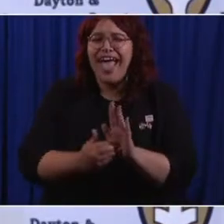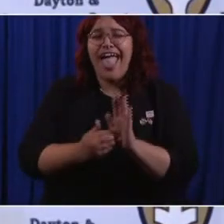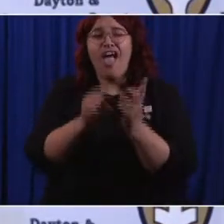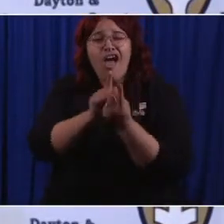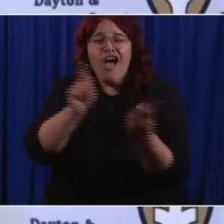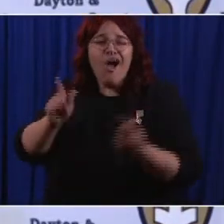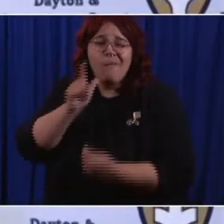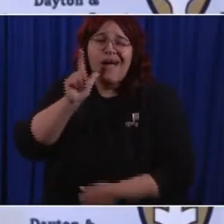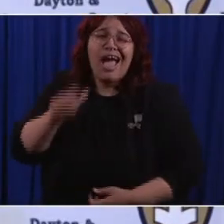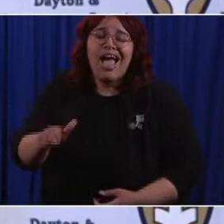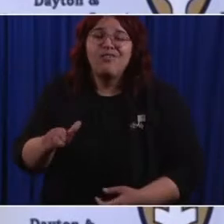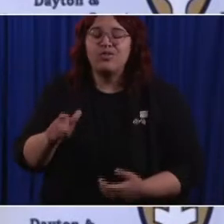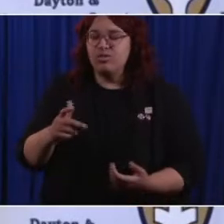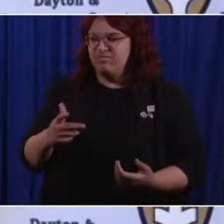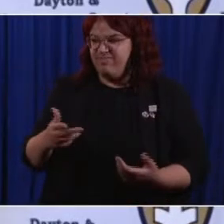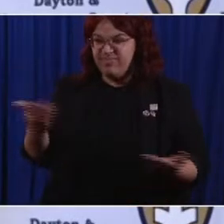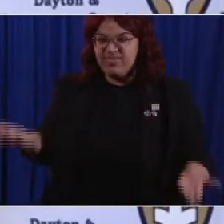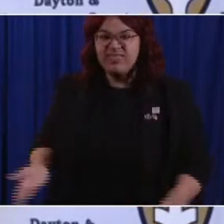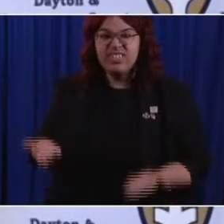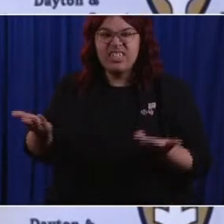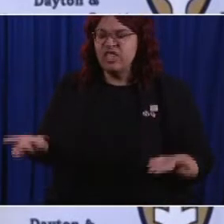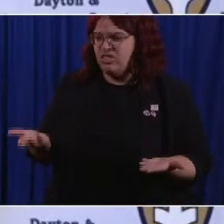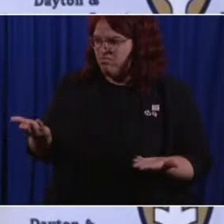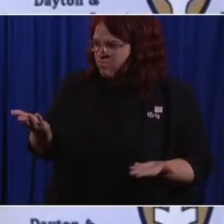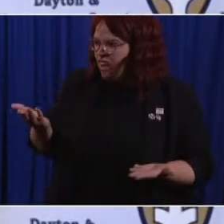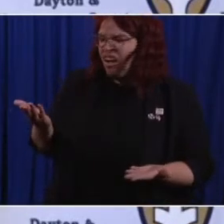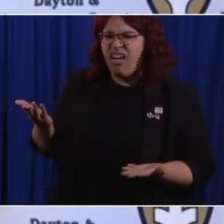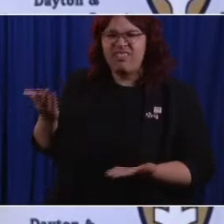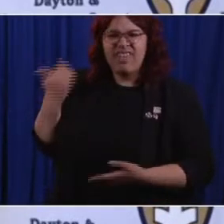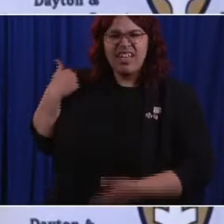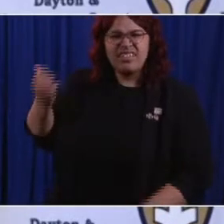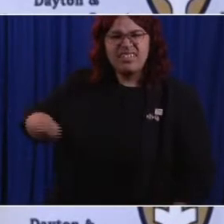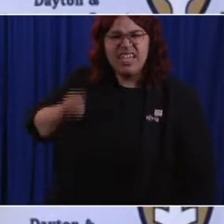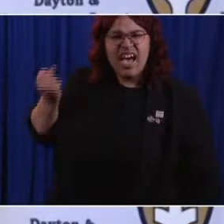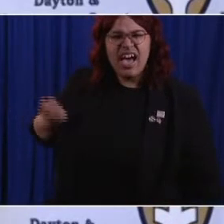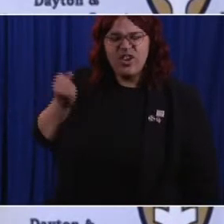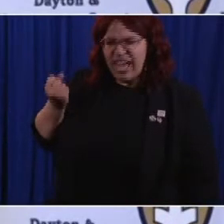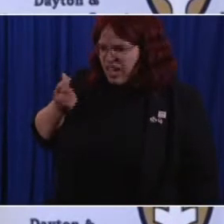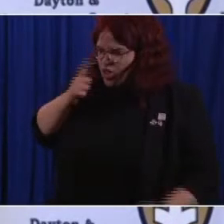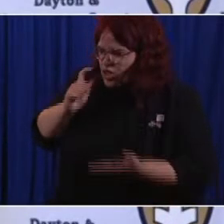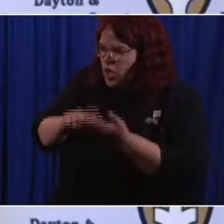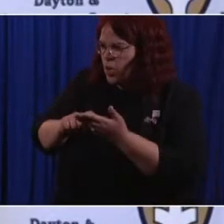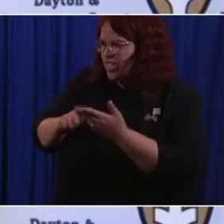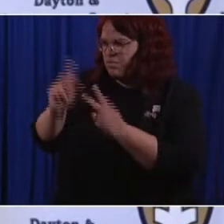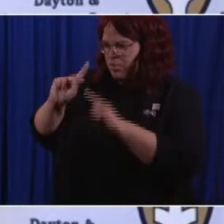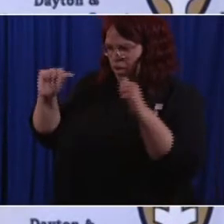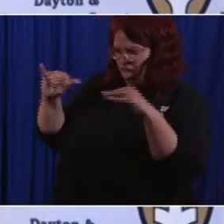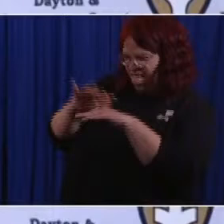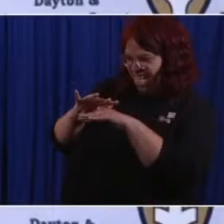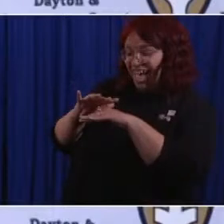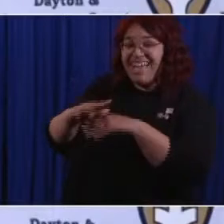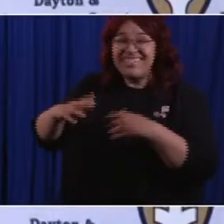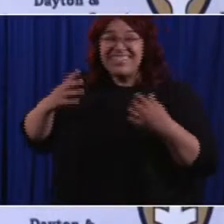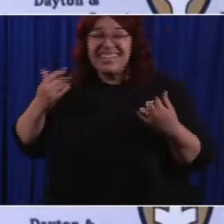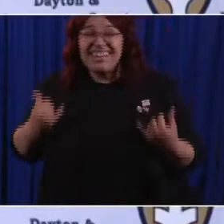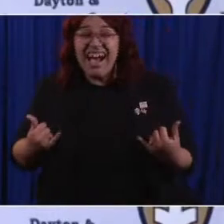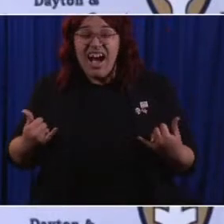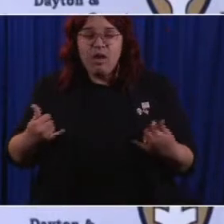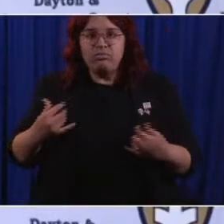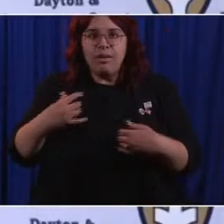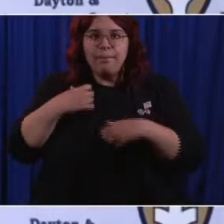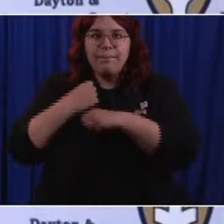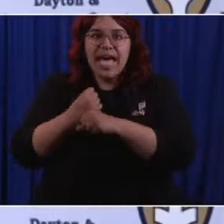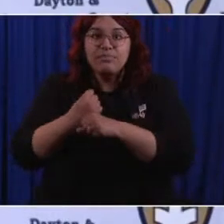Dora district down here along the river at the banks last Saturday night, and again today, opening day, which is packed, people shoulder to